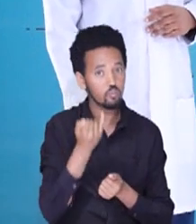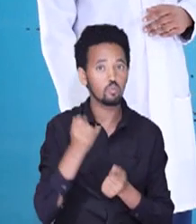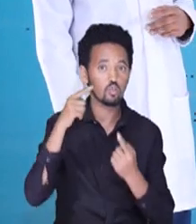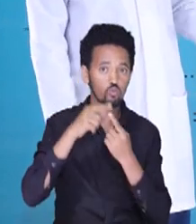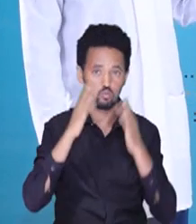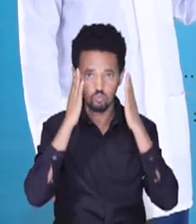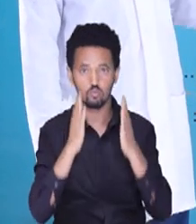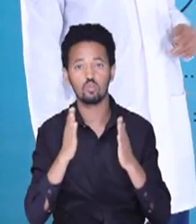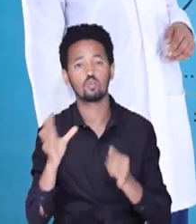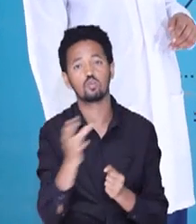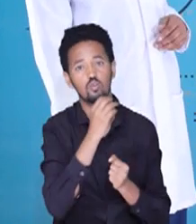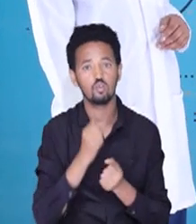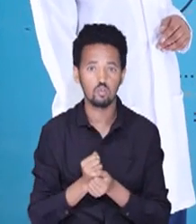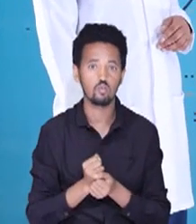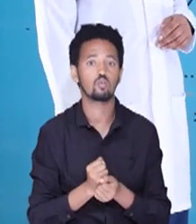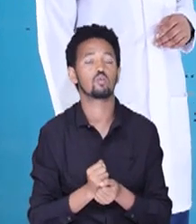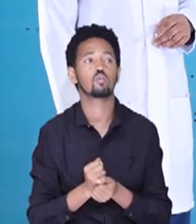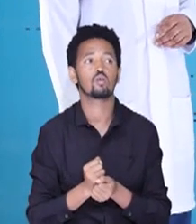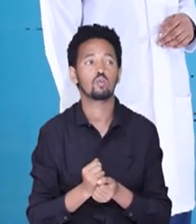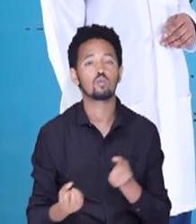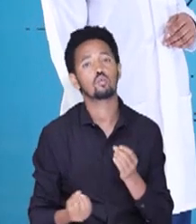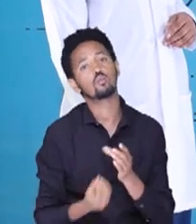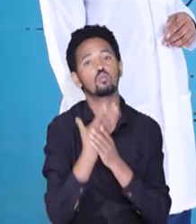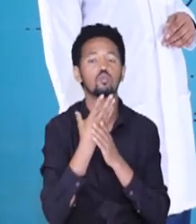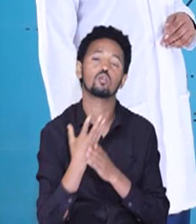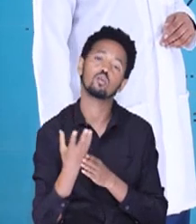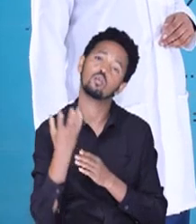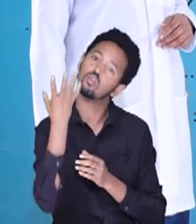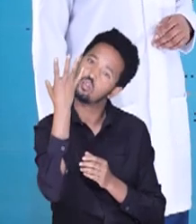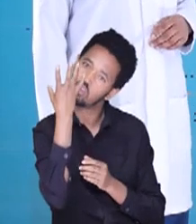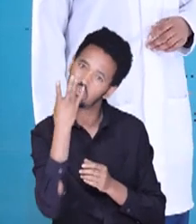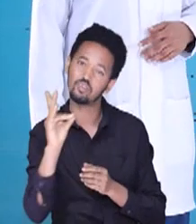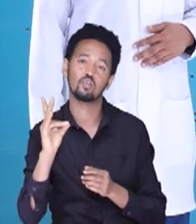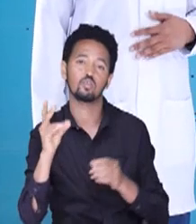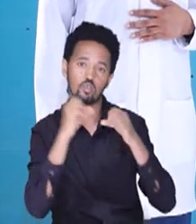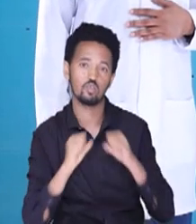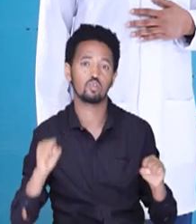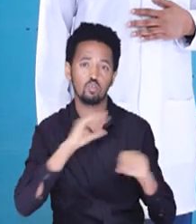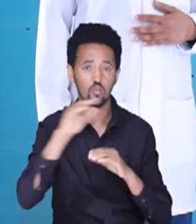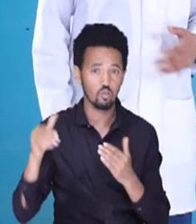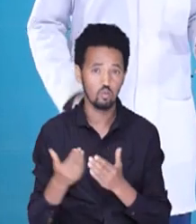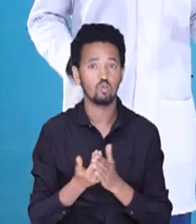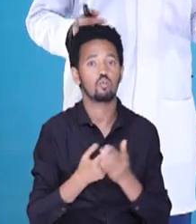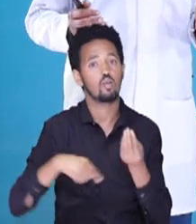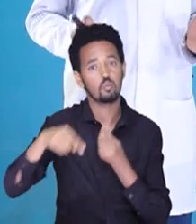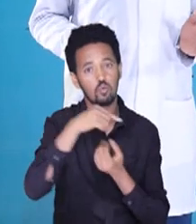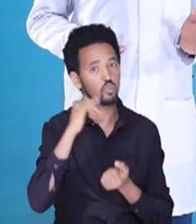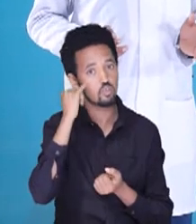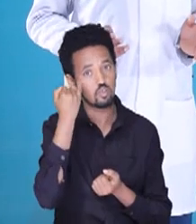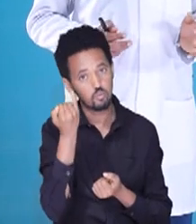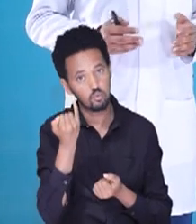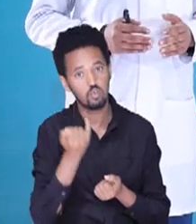serious danger from the West in the middle of 19th century. This all about